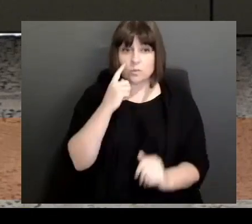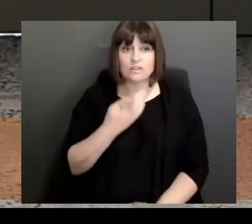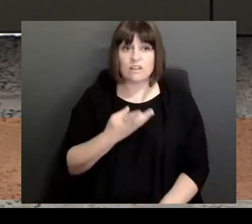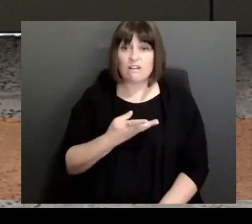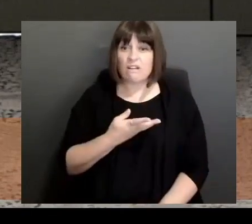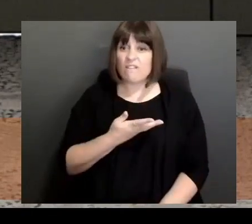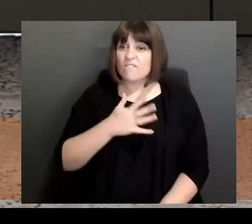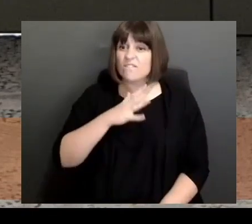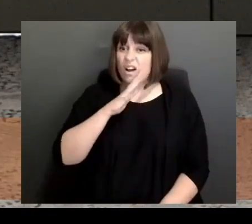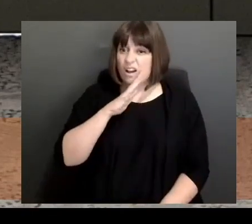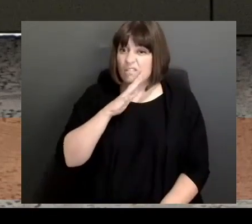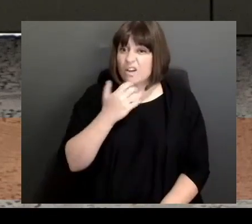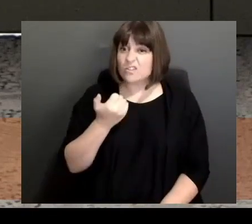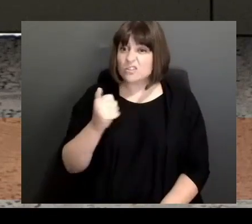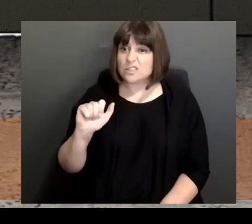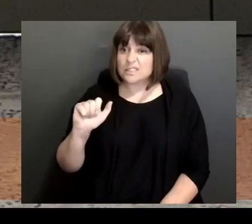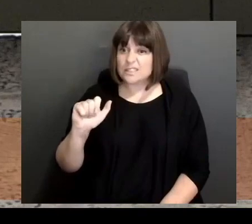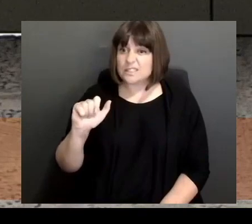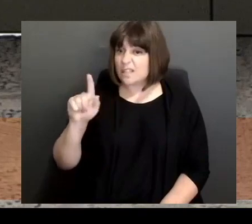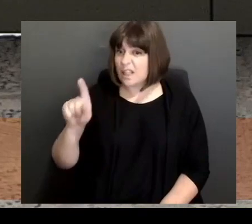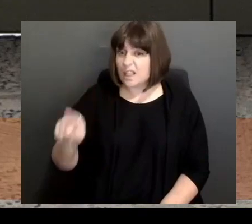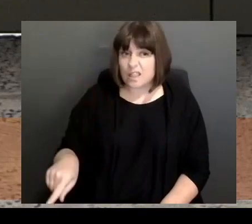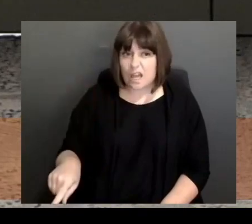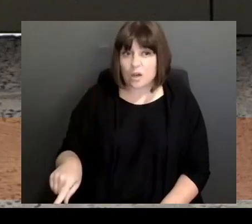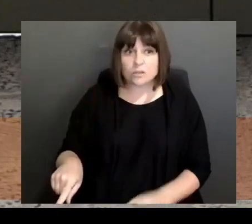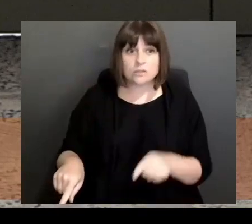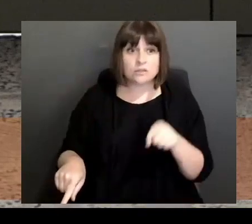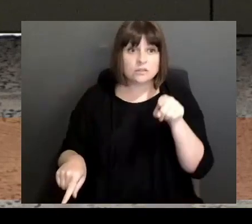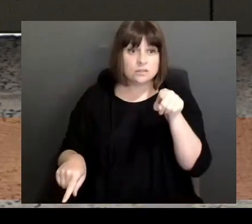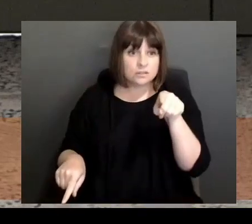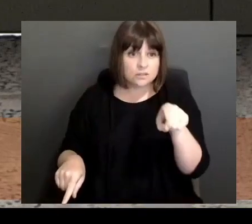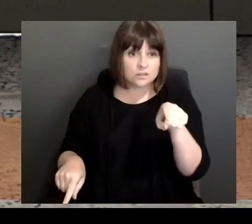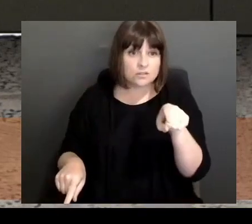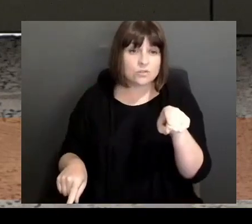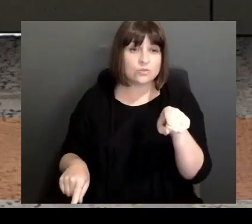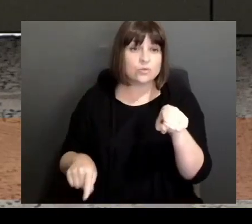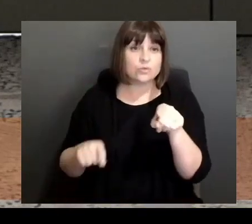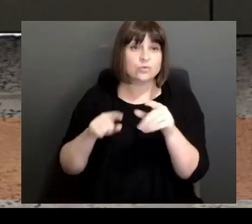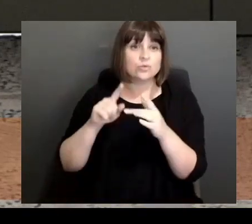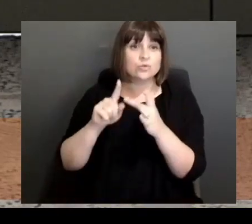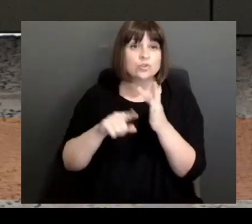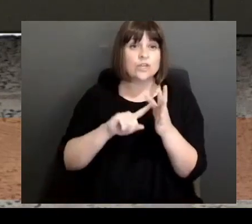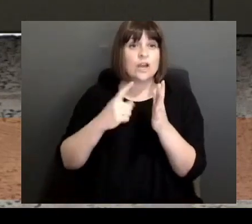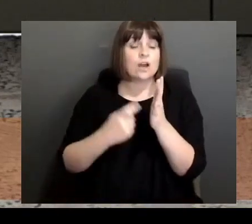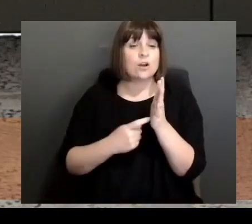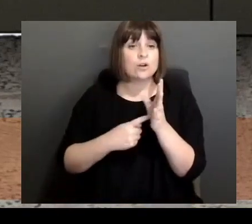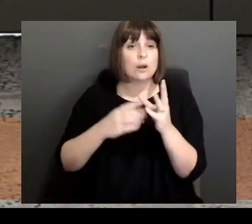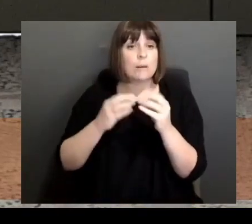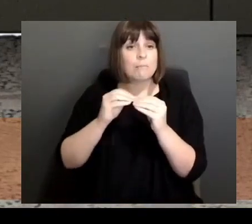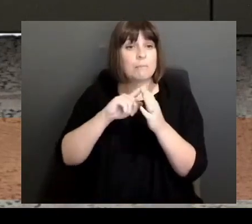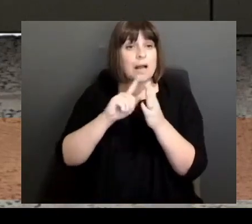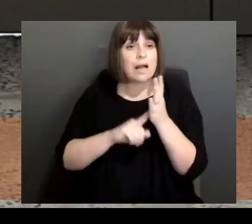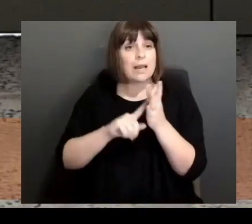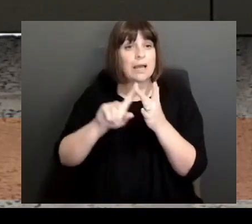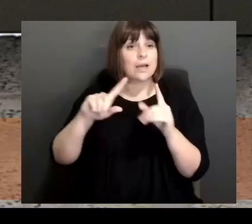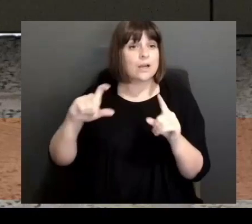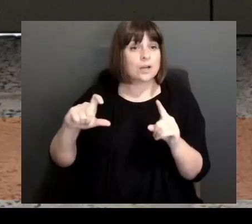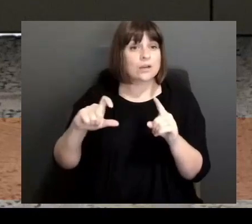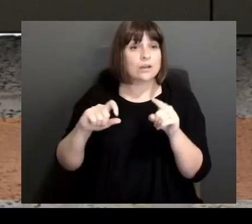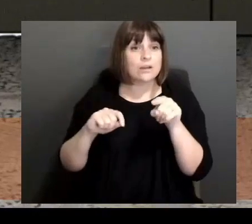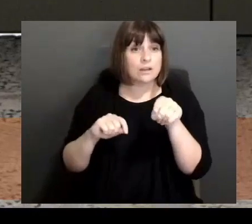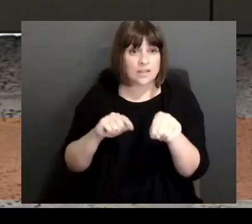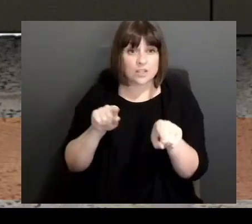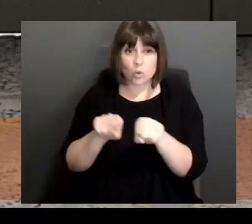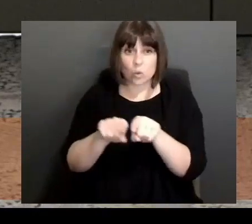560,000 to Jarabalak Wooka. That's also concerning the interconnector. Yes. And